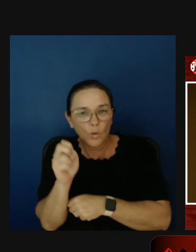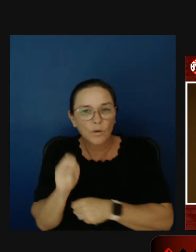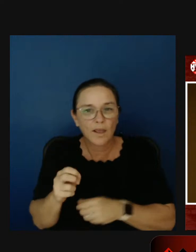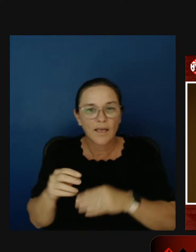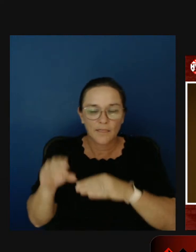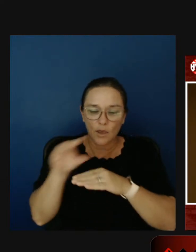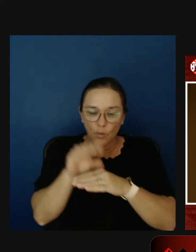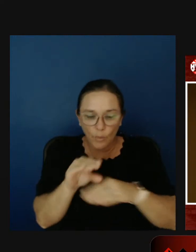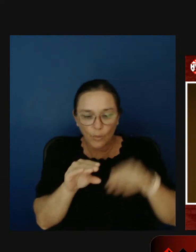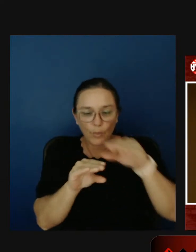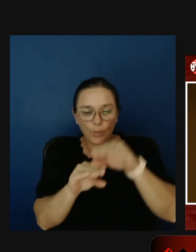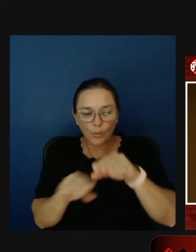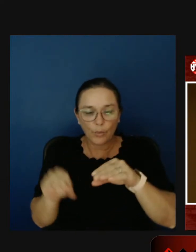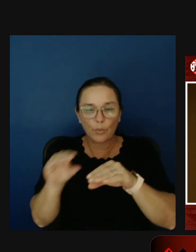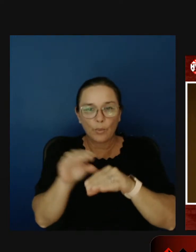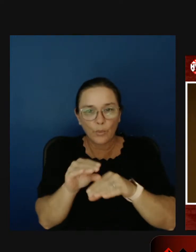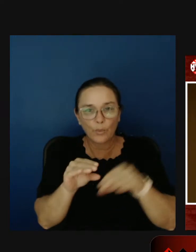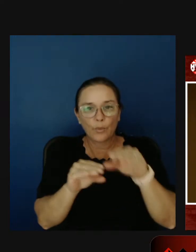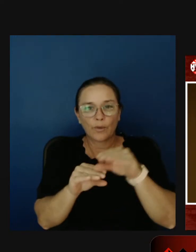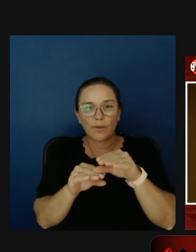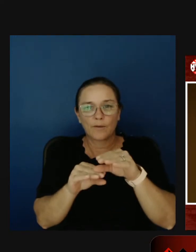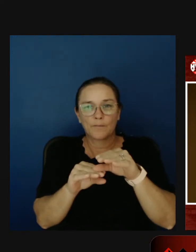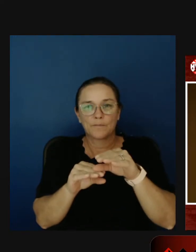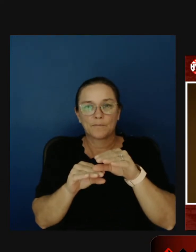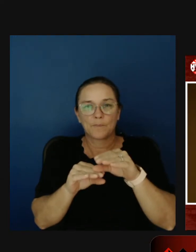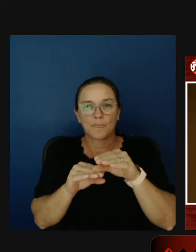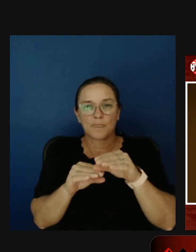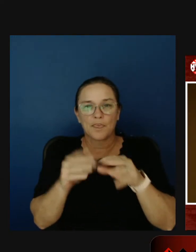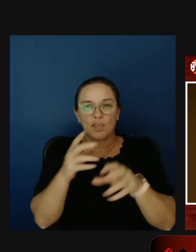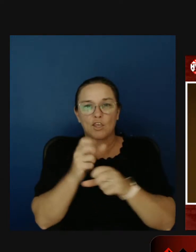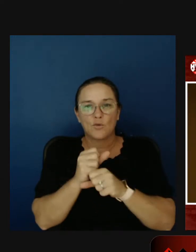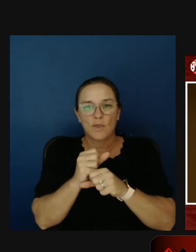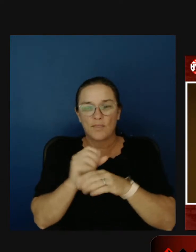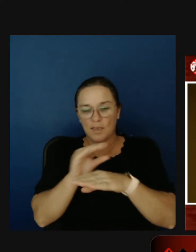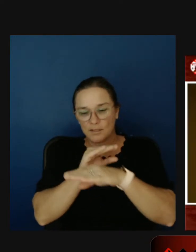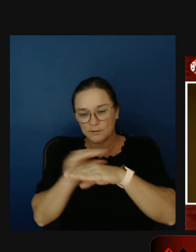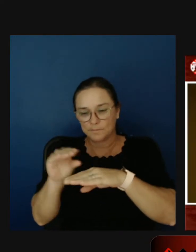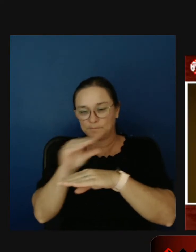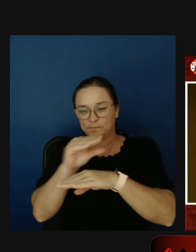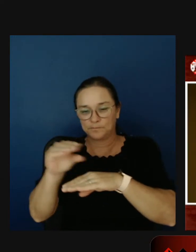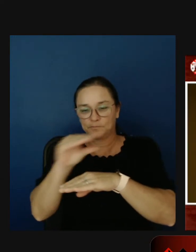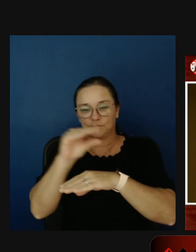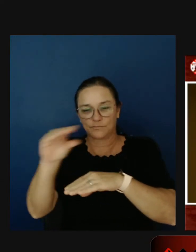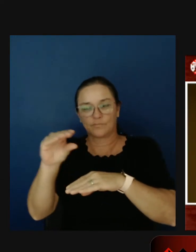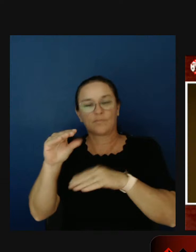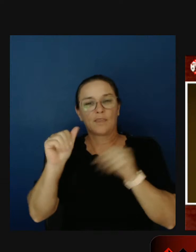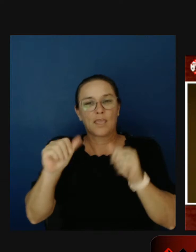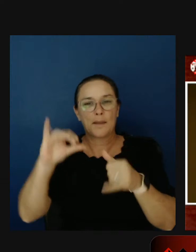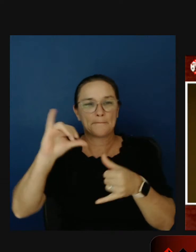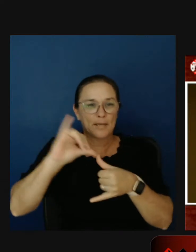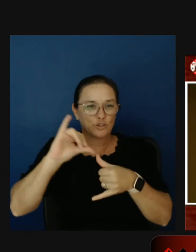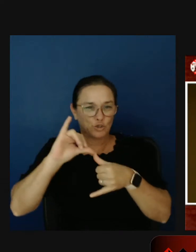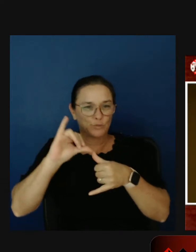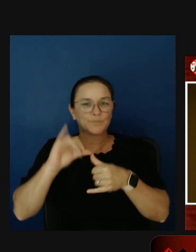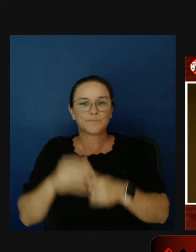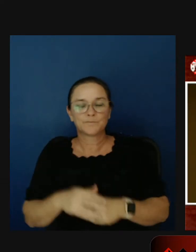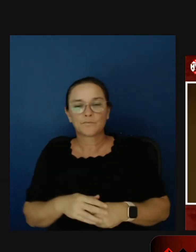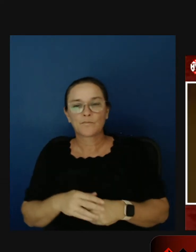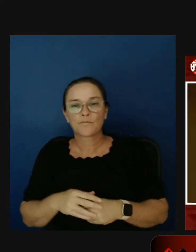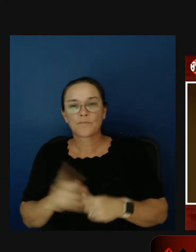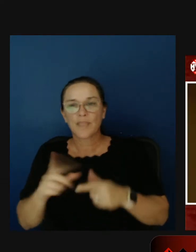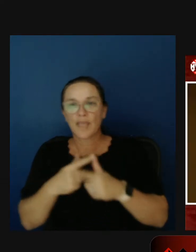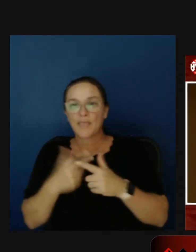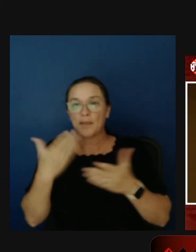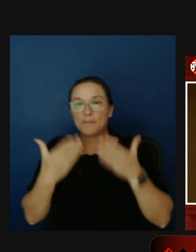on top of each other, and you get these plains of beds that you can measure. And then you might have points